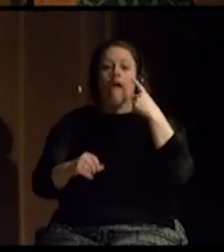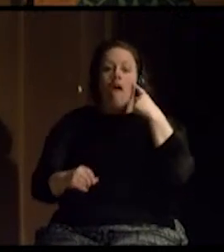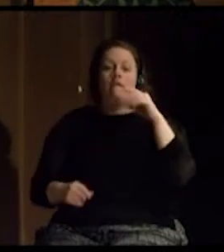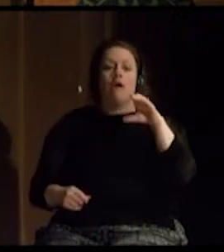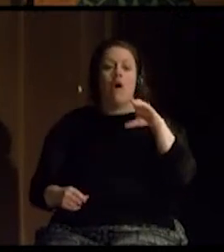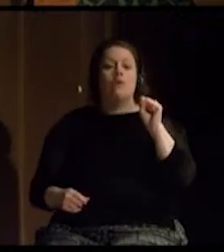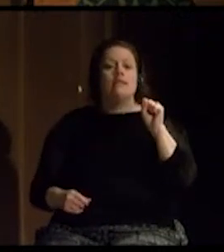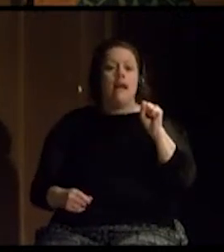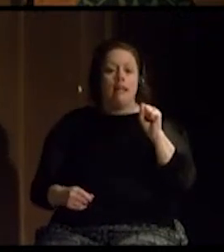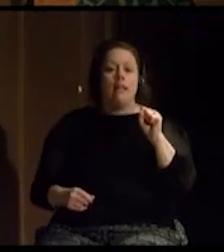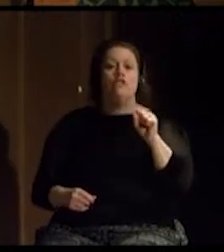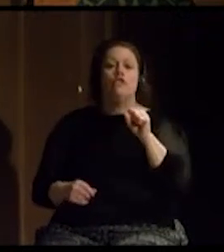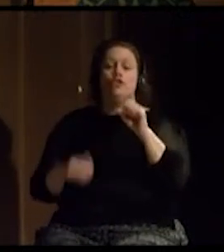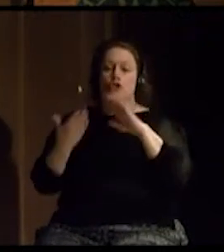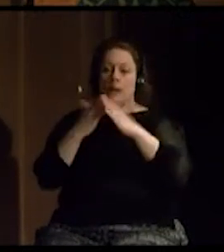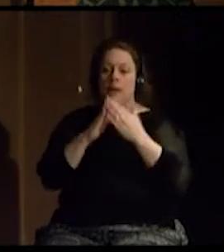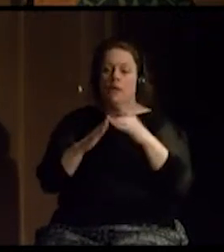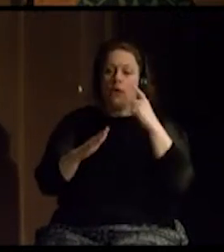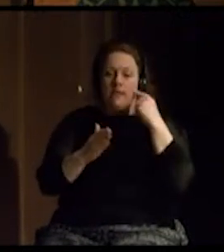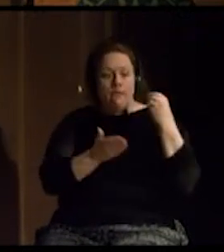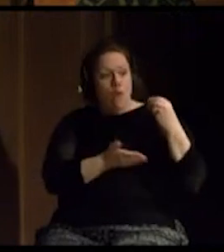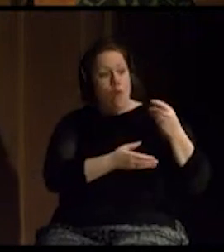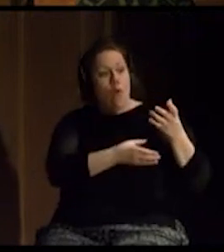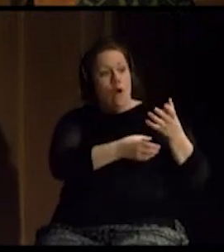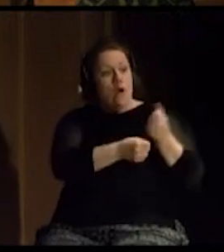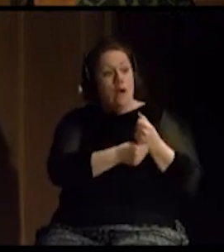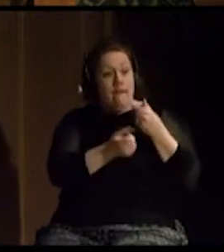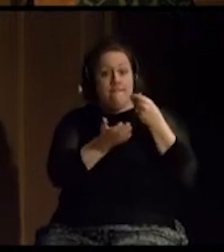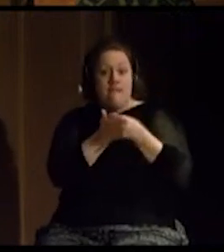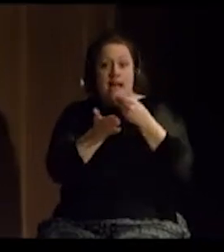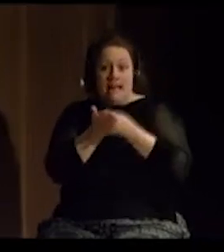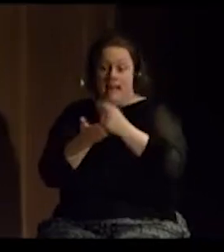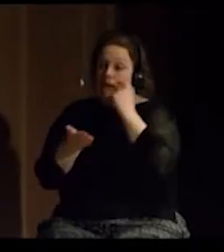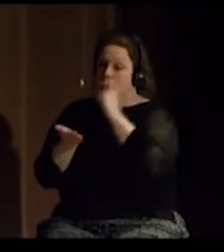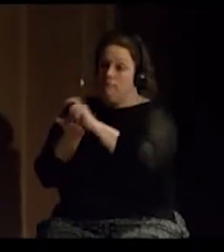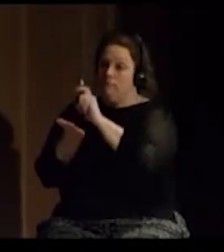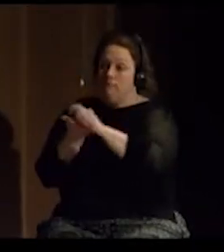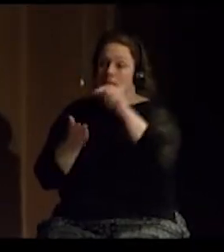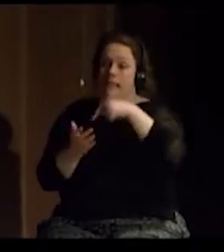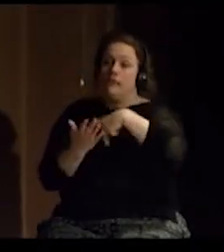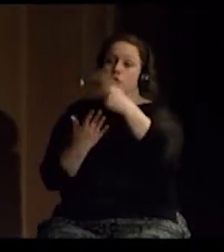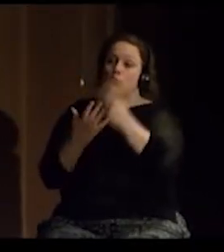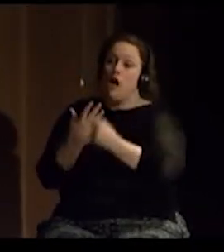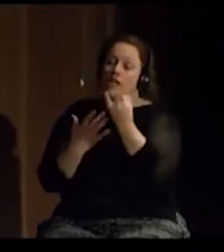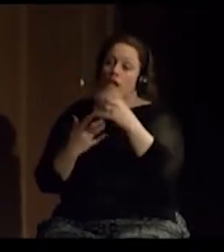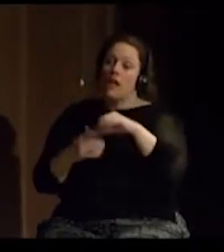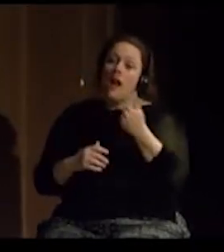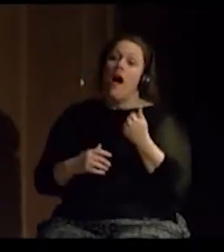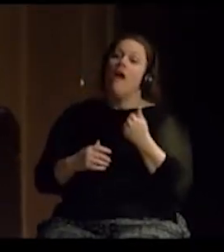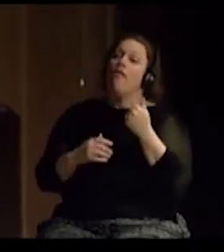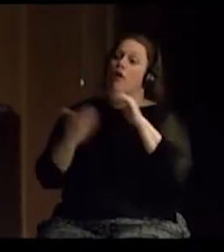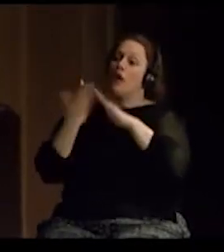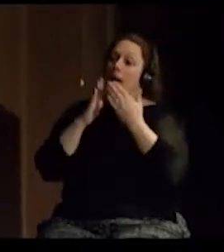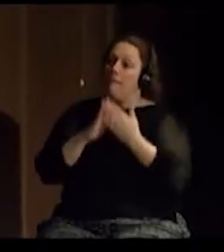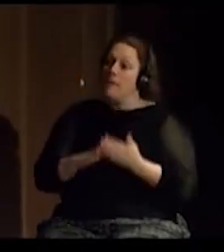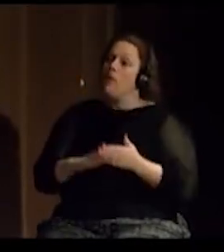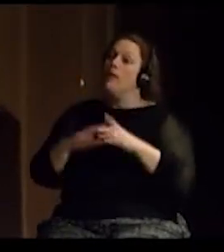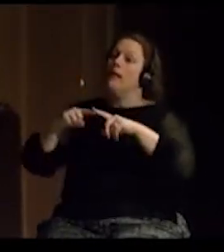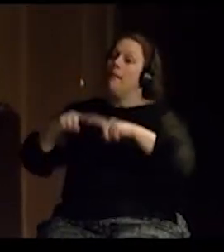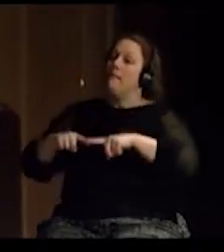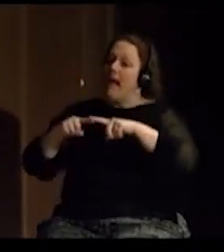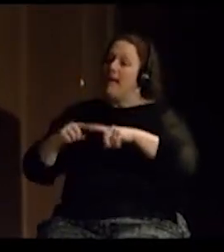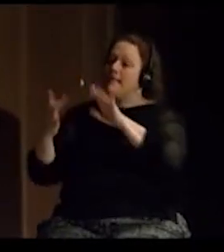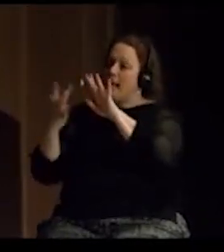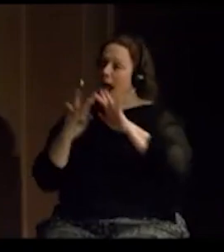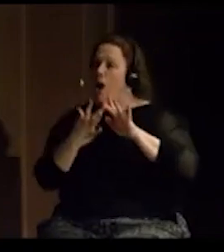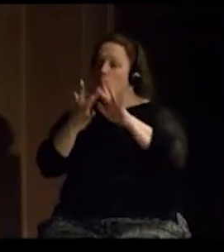fundraising for this project and for more substantial community-based outreach and knowledge-sharing